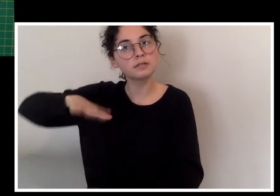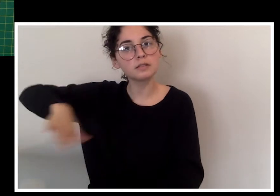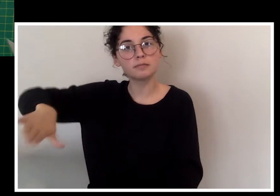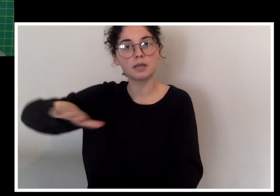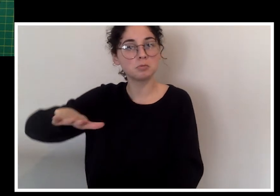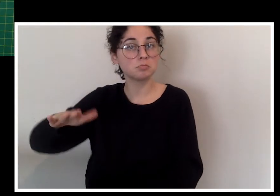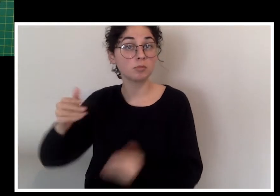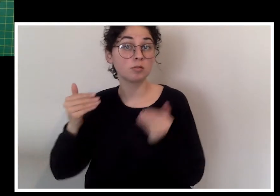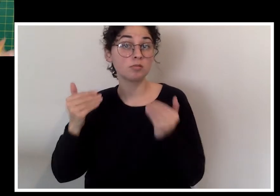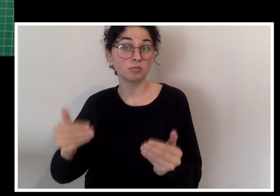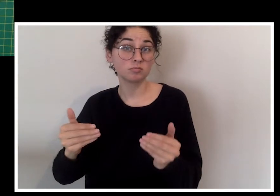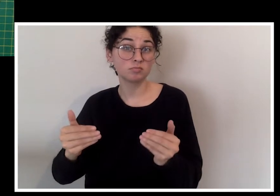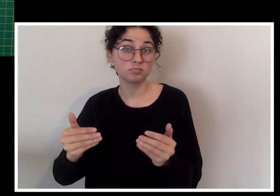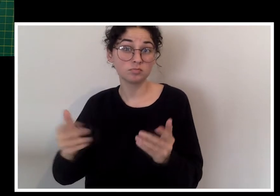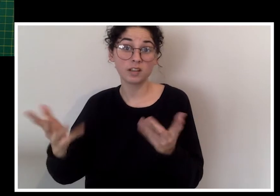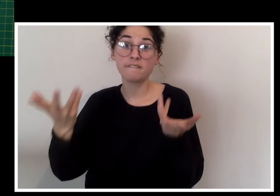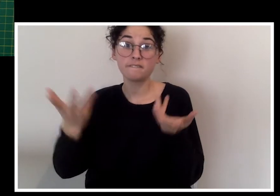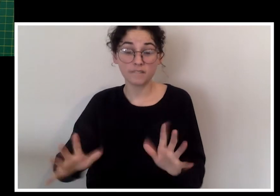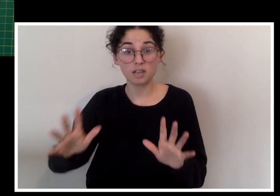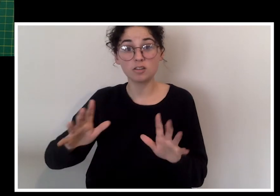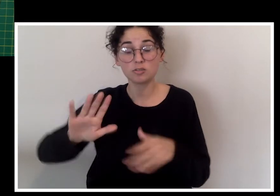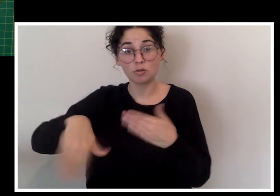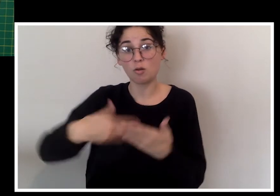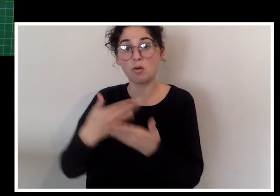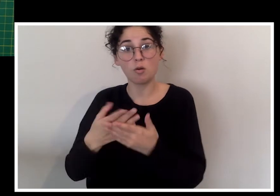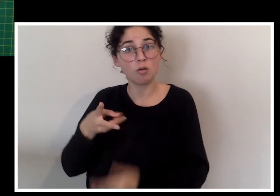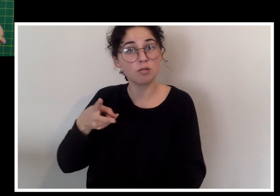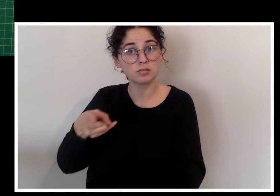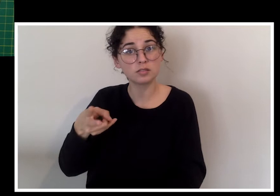Keep doing that until you are all done.